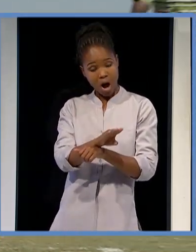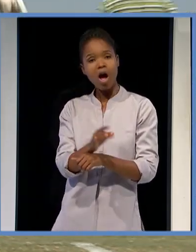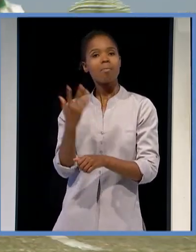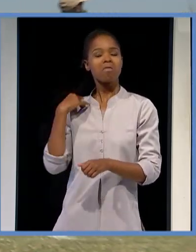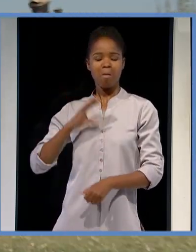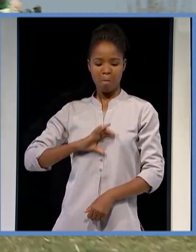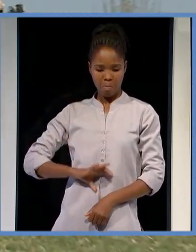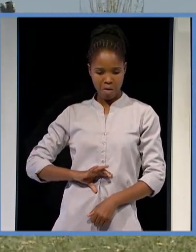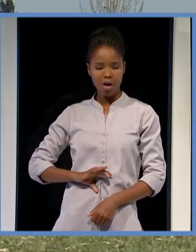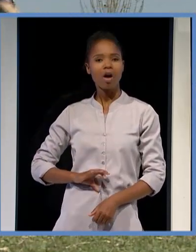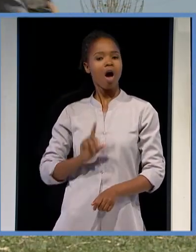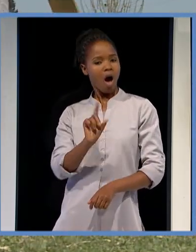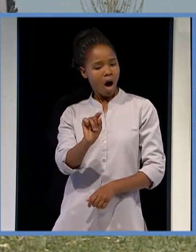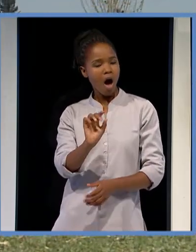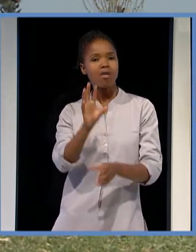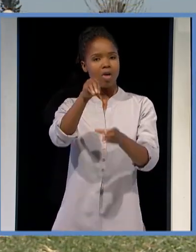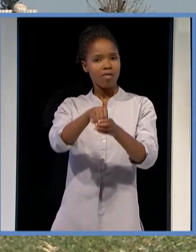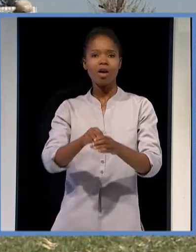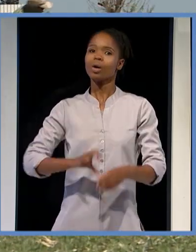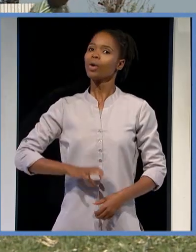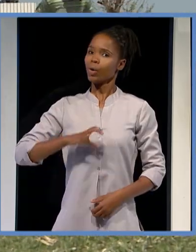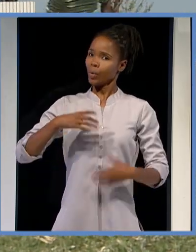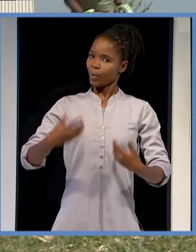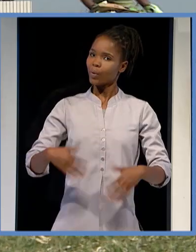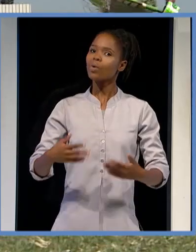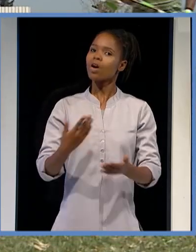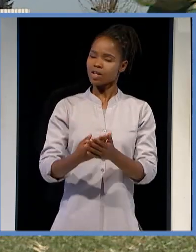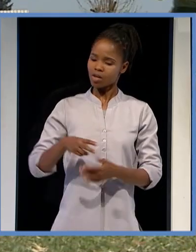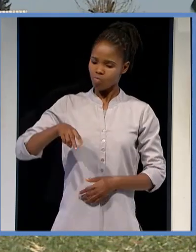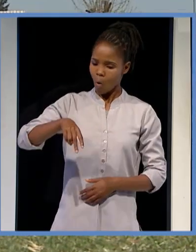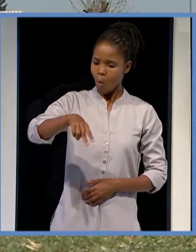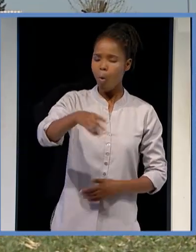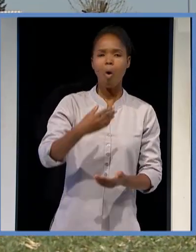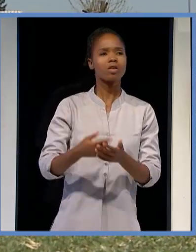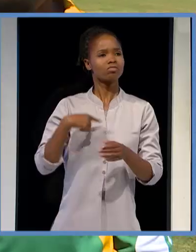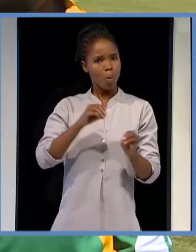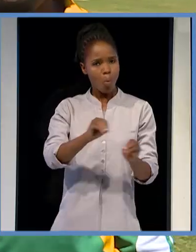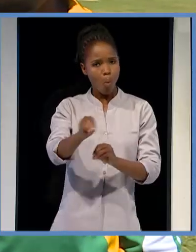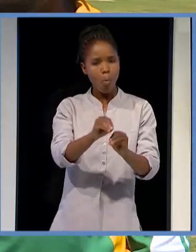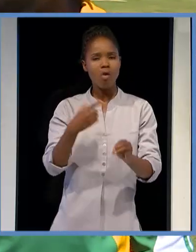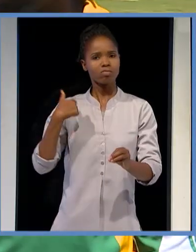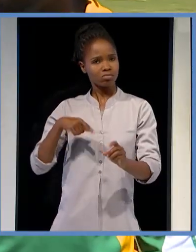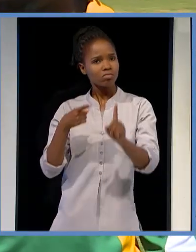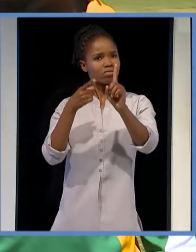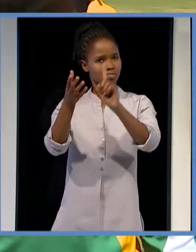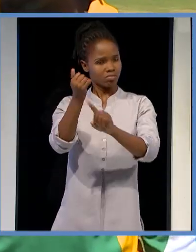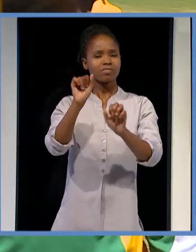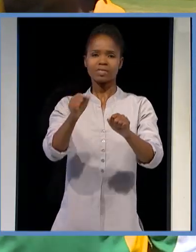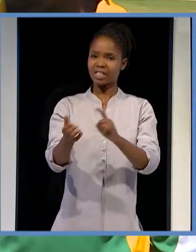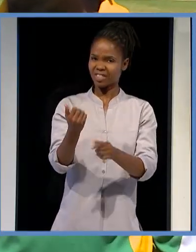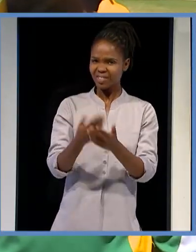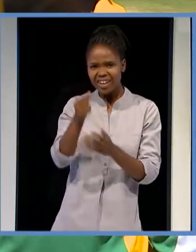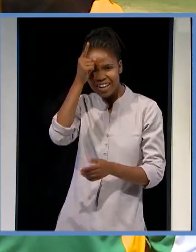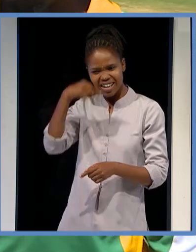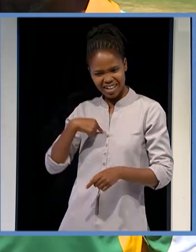in a blind person to walk around where they need to, where they want to walk around, and get to where they need to get to. I don't know if you